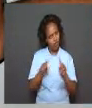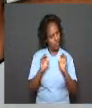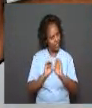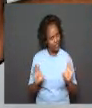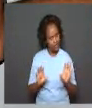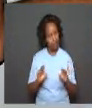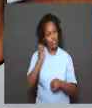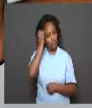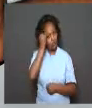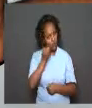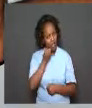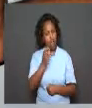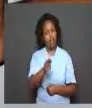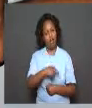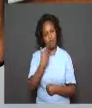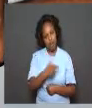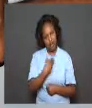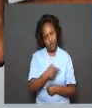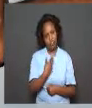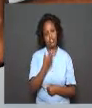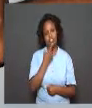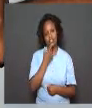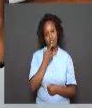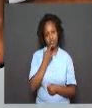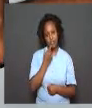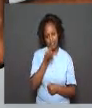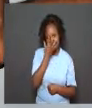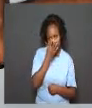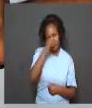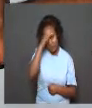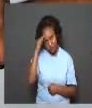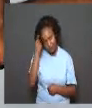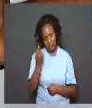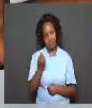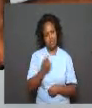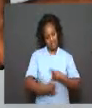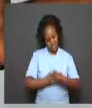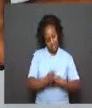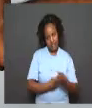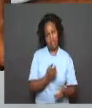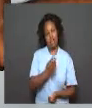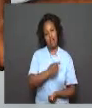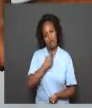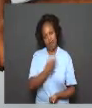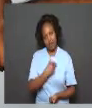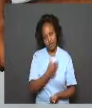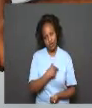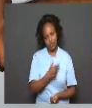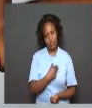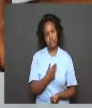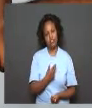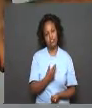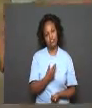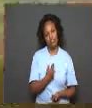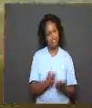gender, religion, color, race, language, or creed.